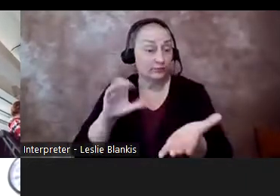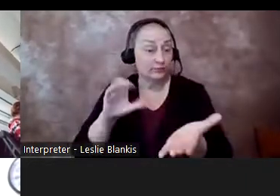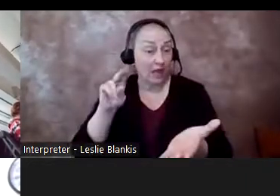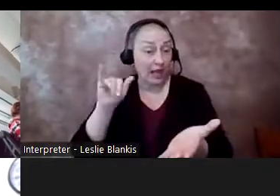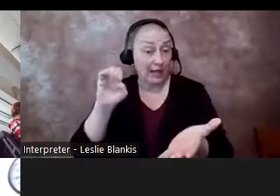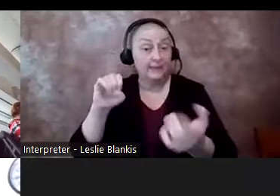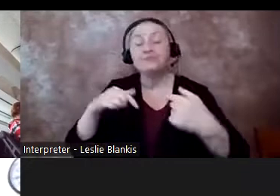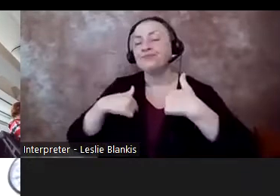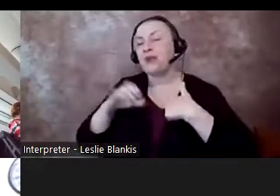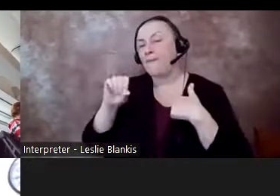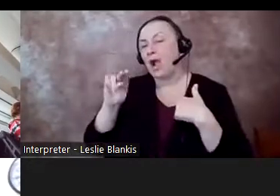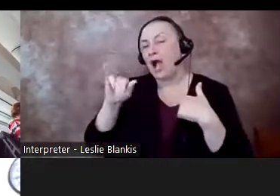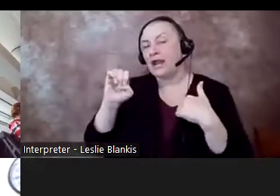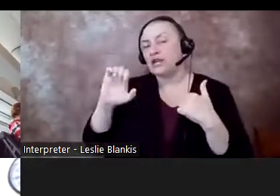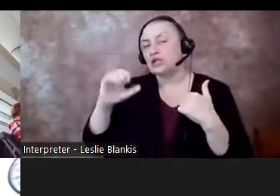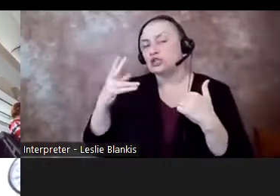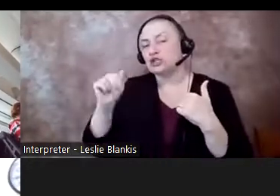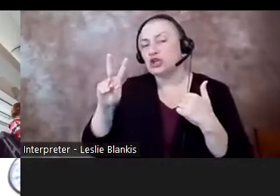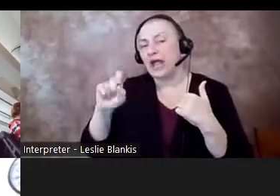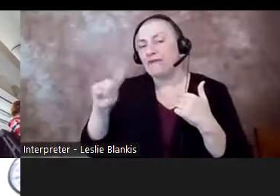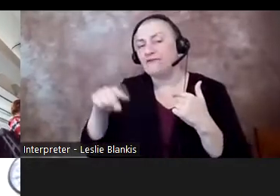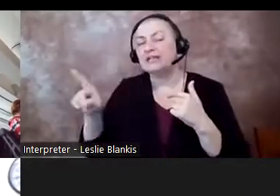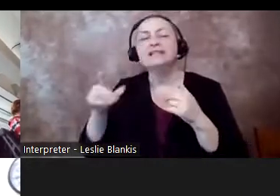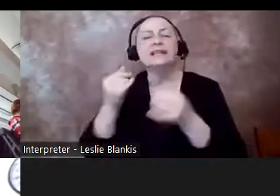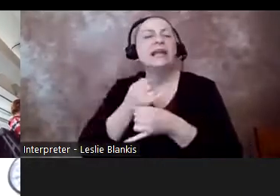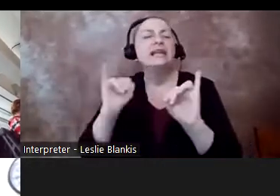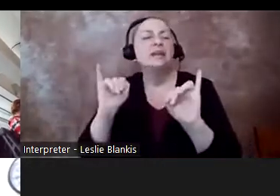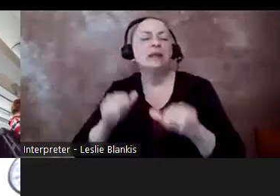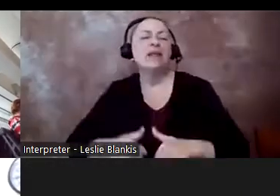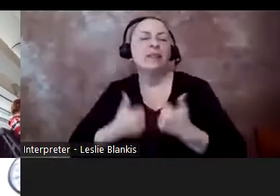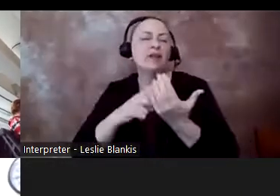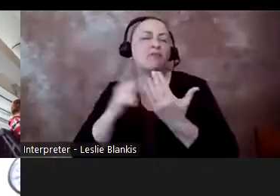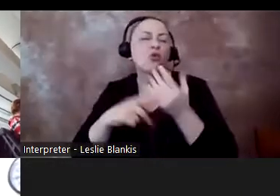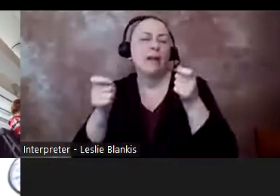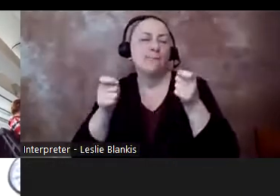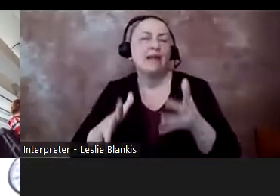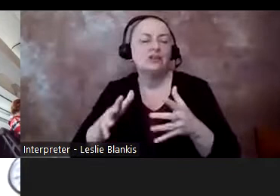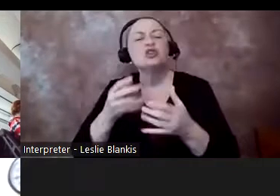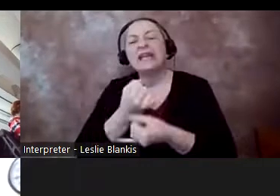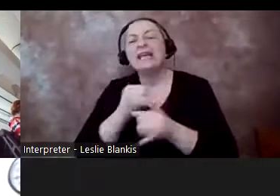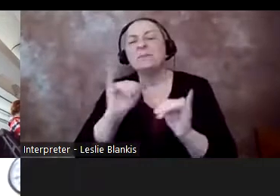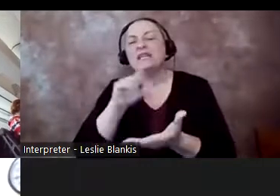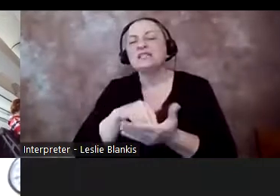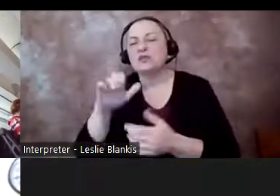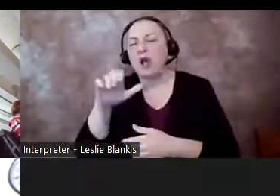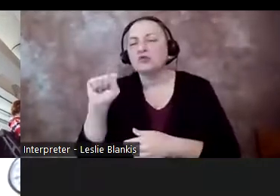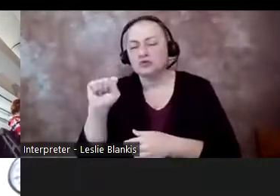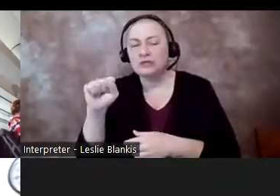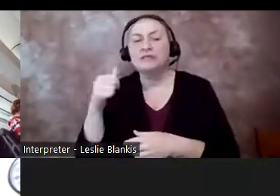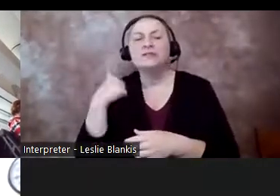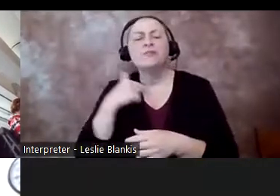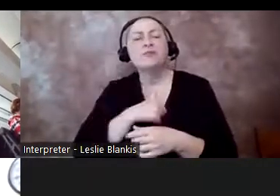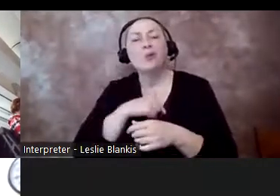Connie Chavez. I'm an independent living program manager at the Independent Center in Colorado Springs. We